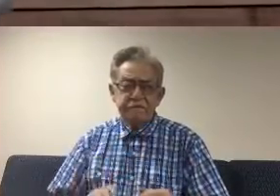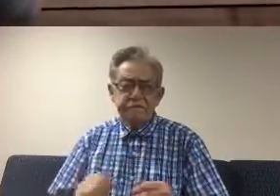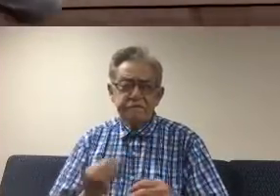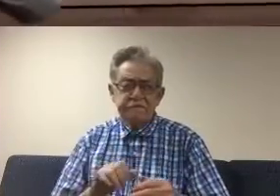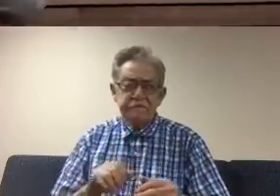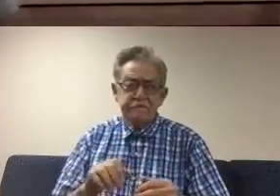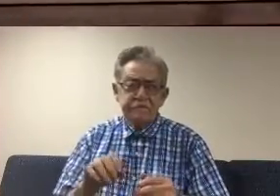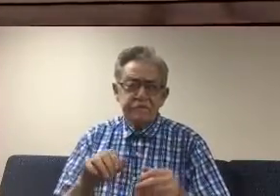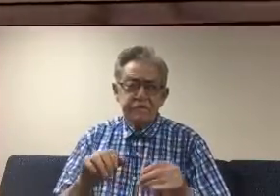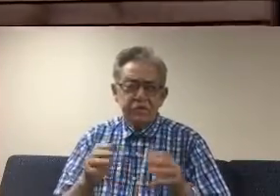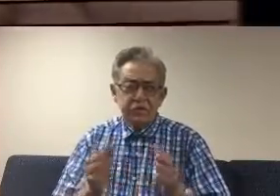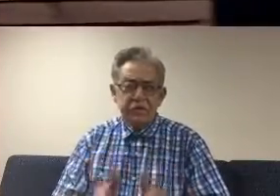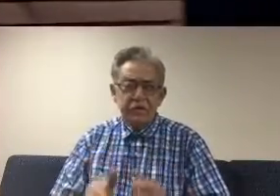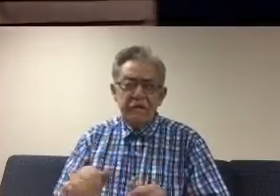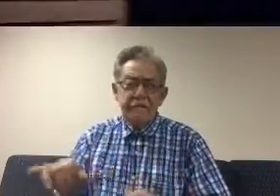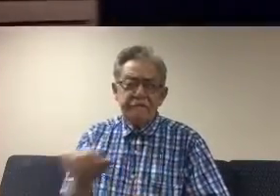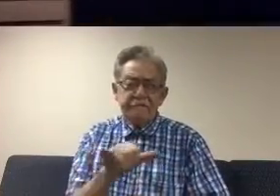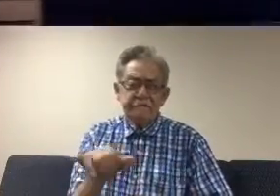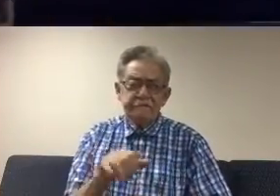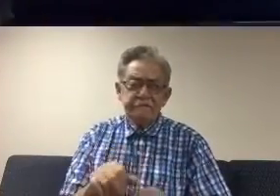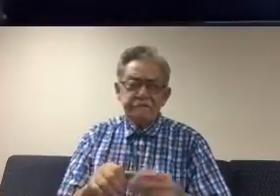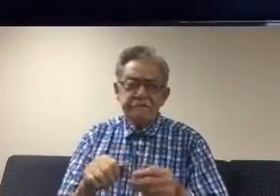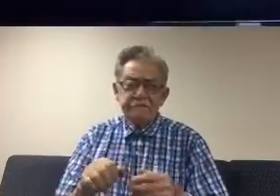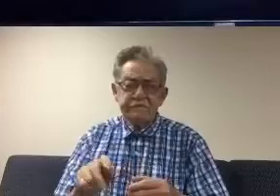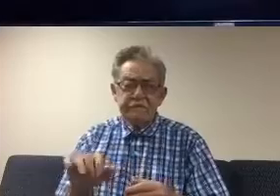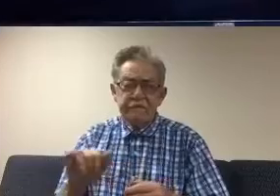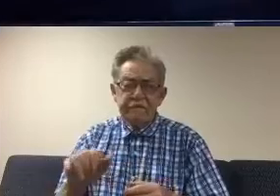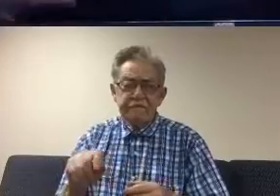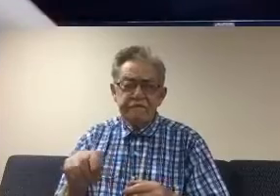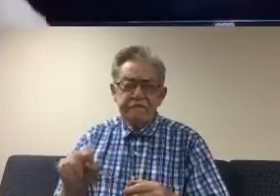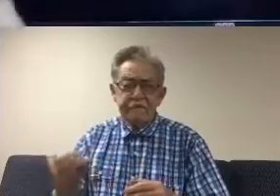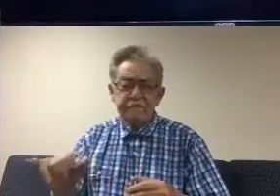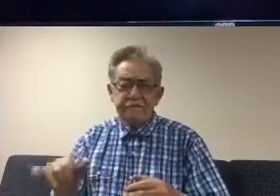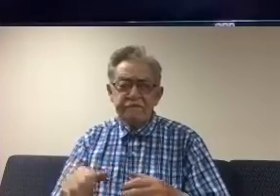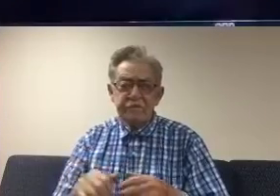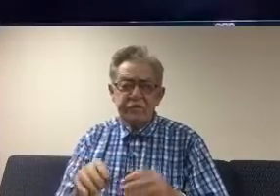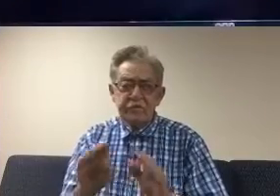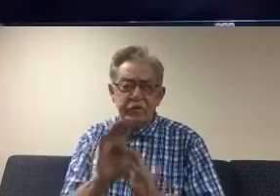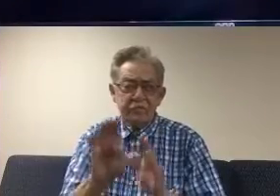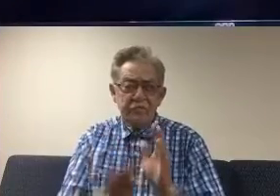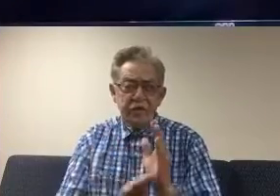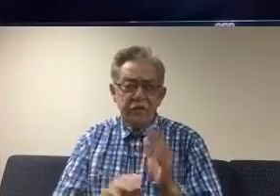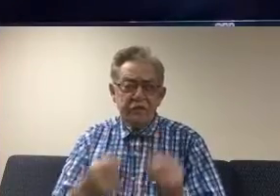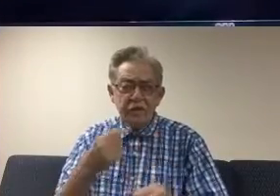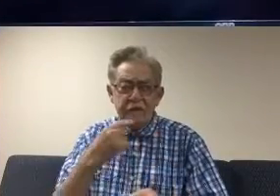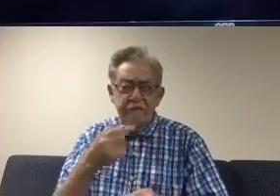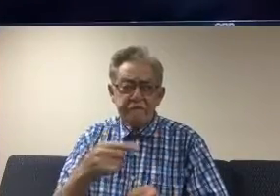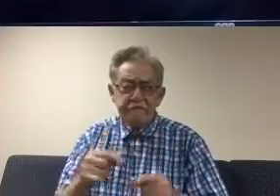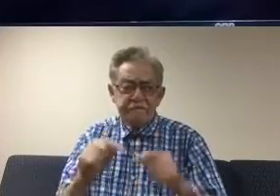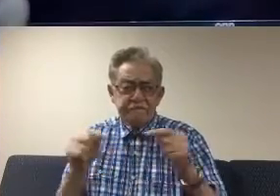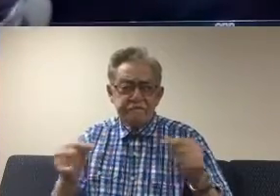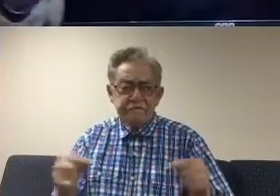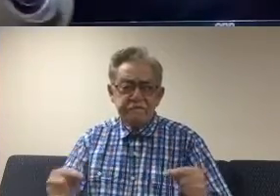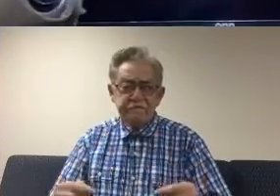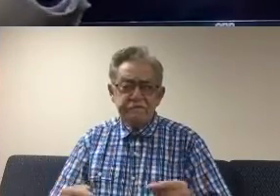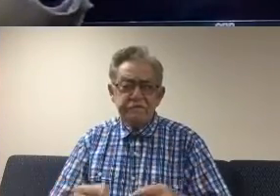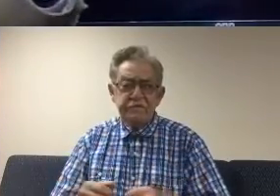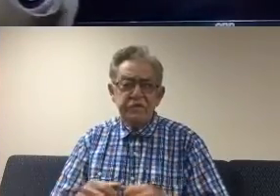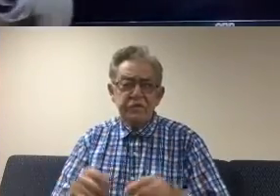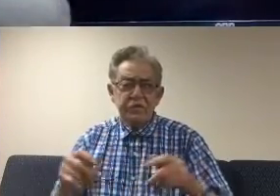being told today, for instance, the Bible tells us that sin is an individual